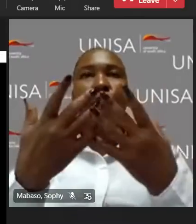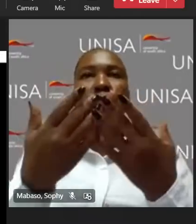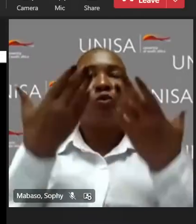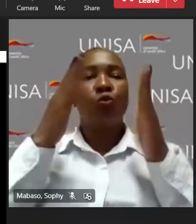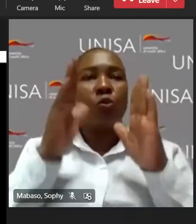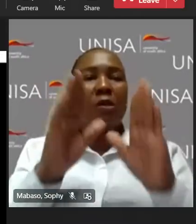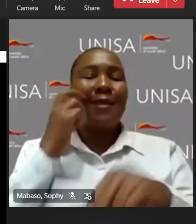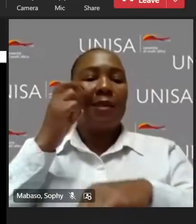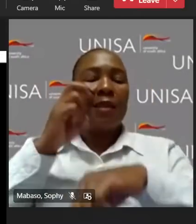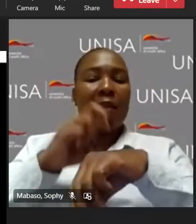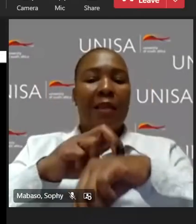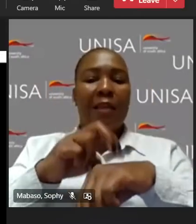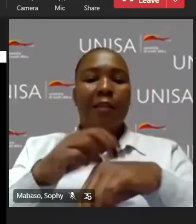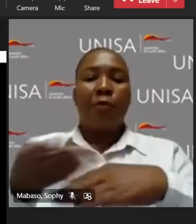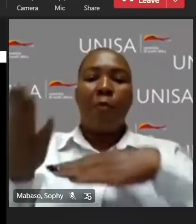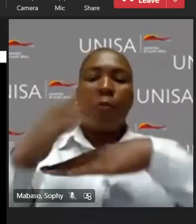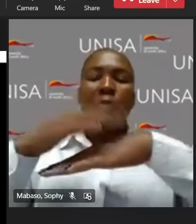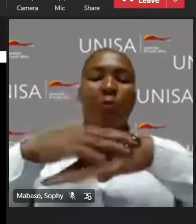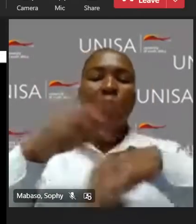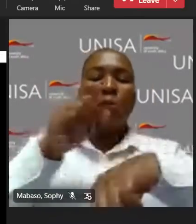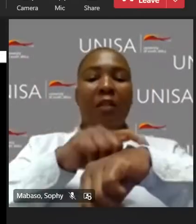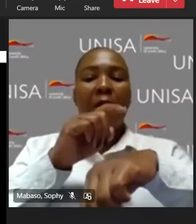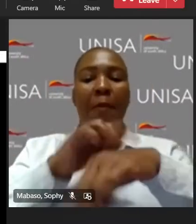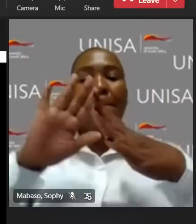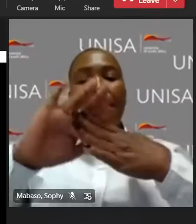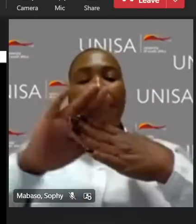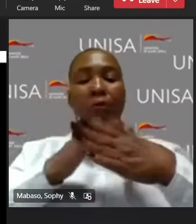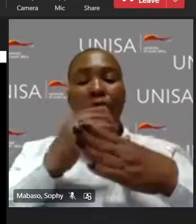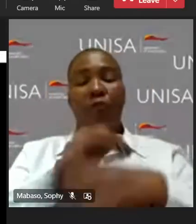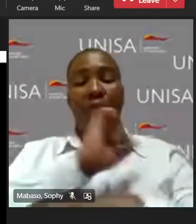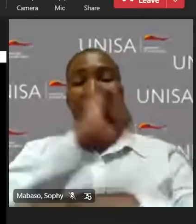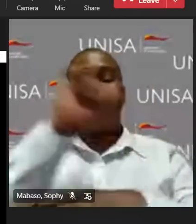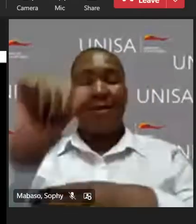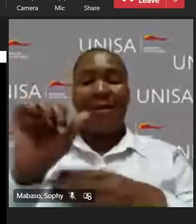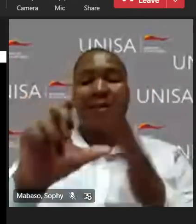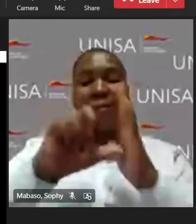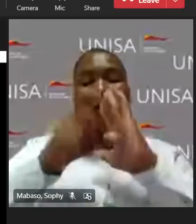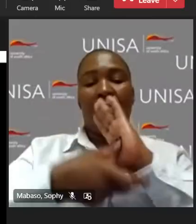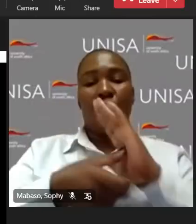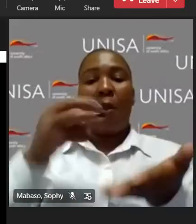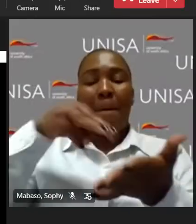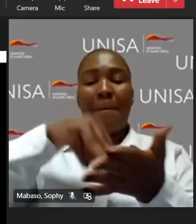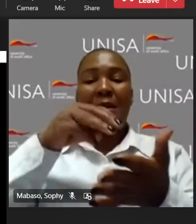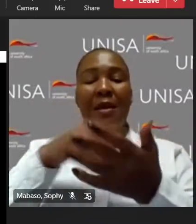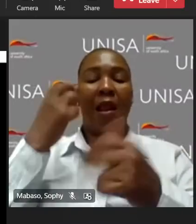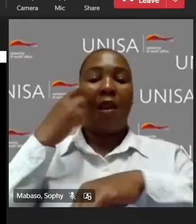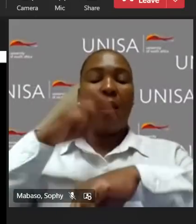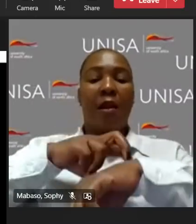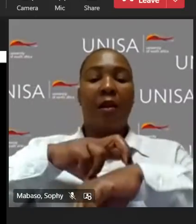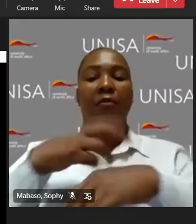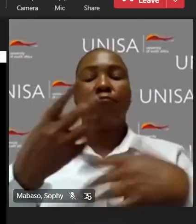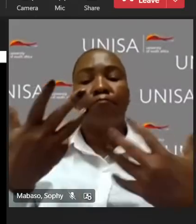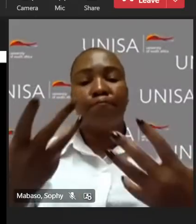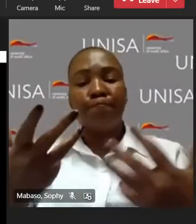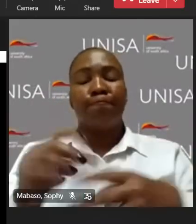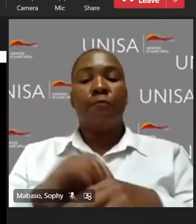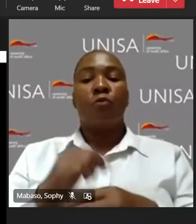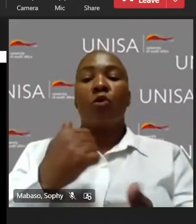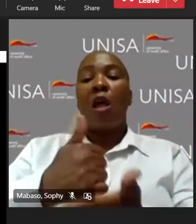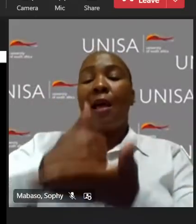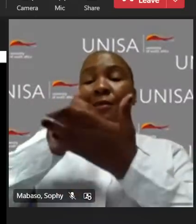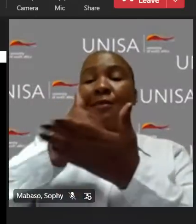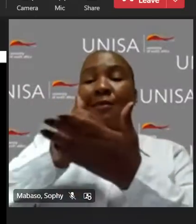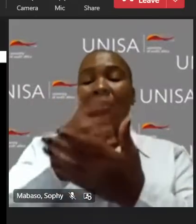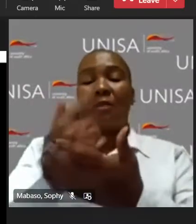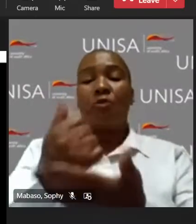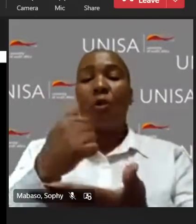they need extension because of their disability or medical needs. We also assist students to apply for